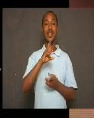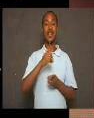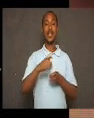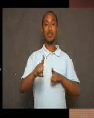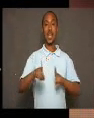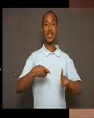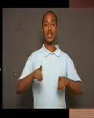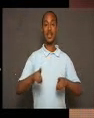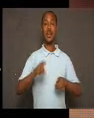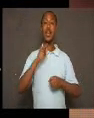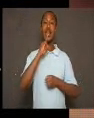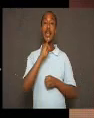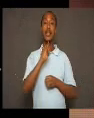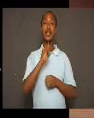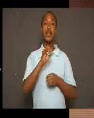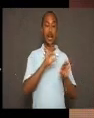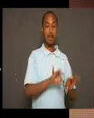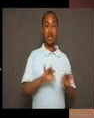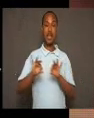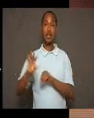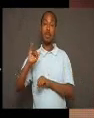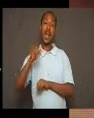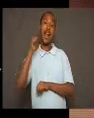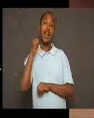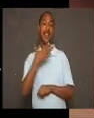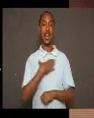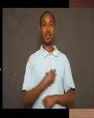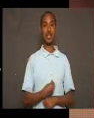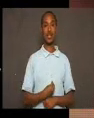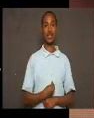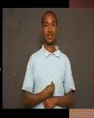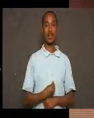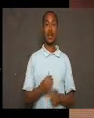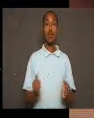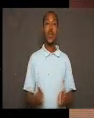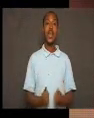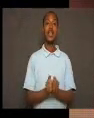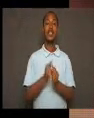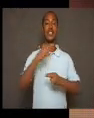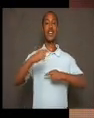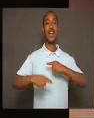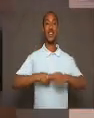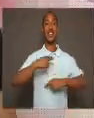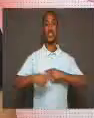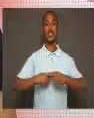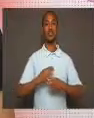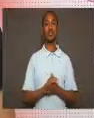displaced is replaced by another element within the